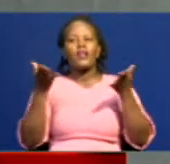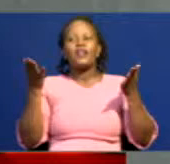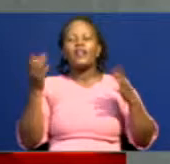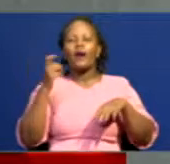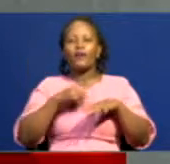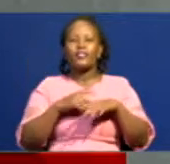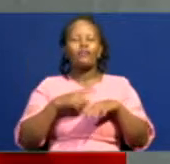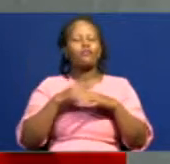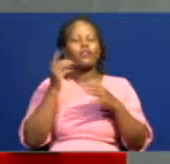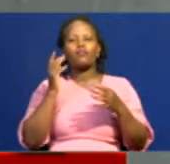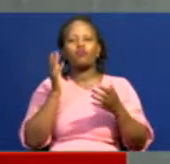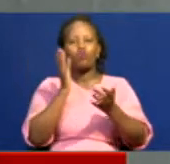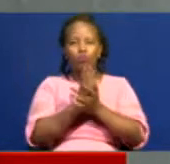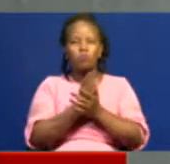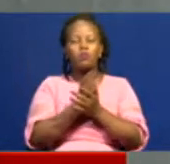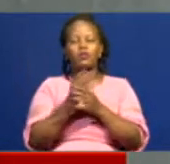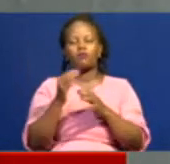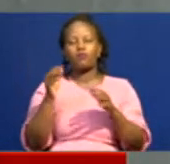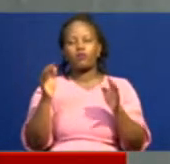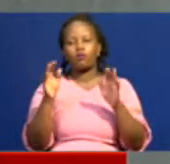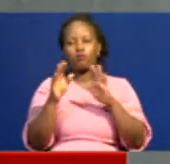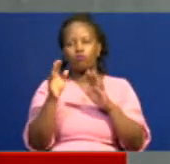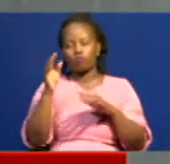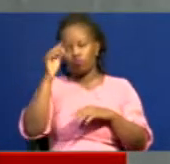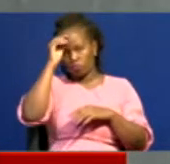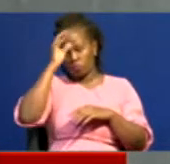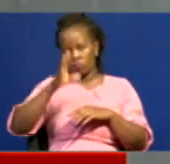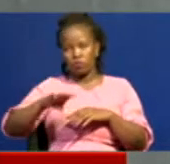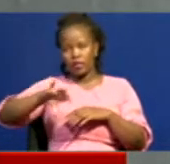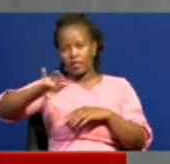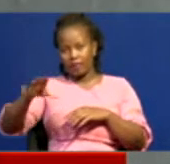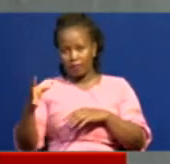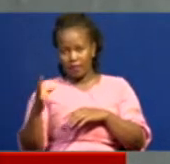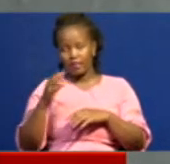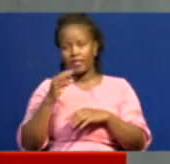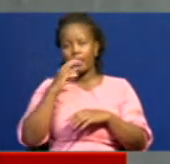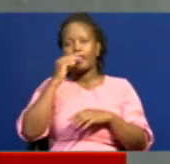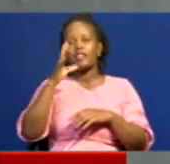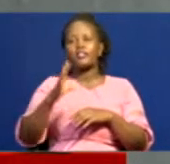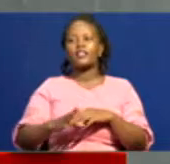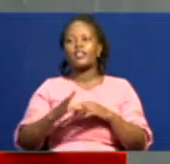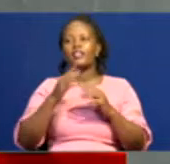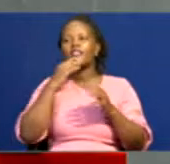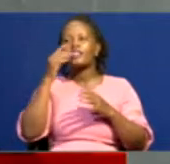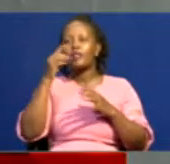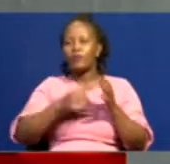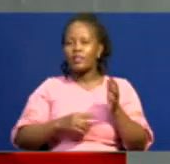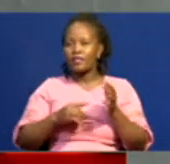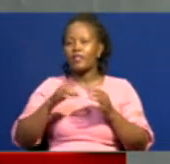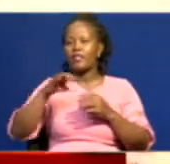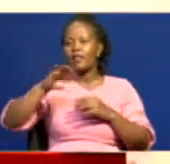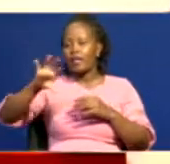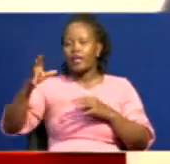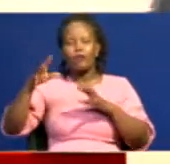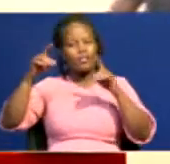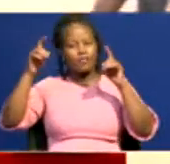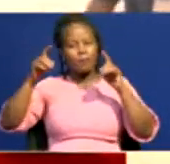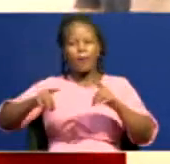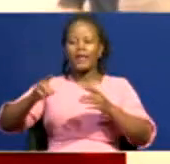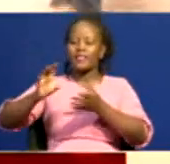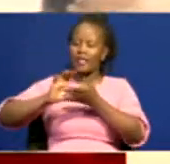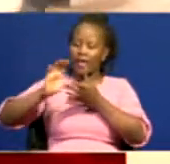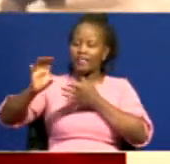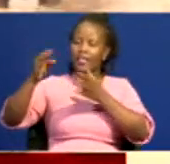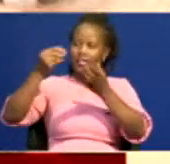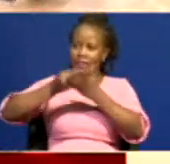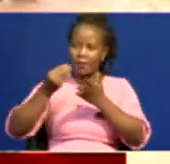for the county governments. A State House spokesperson Hussein Mohammed on Monday said the devolved units will have to set aside monies to